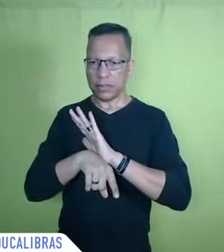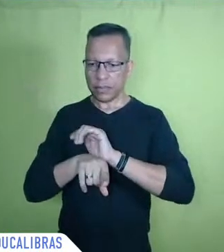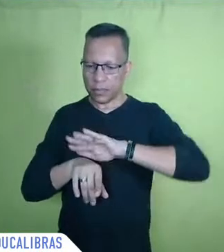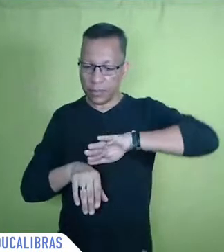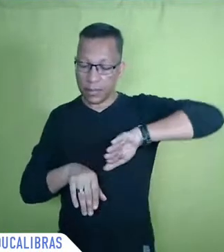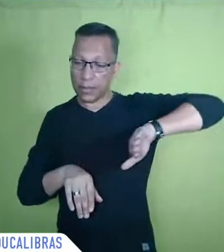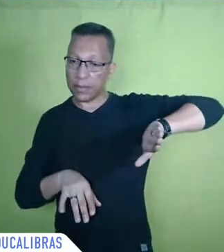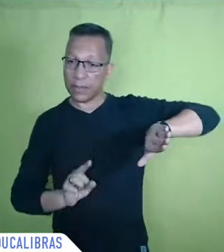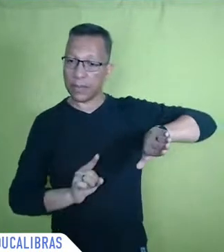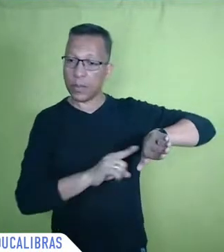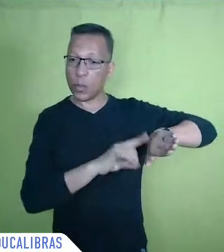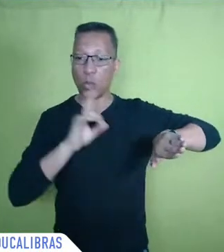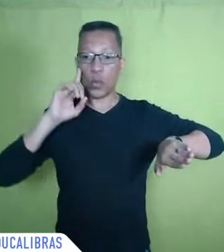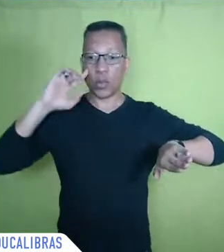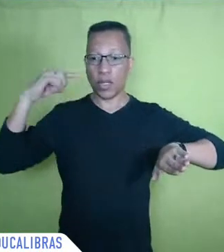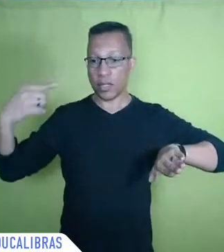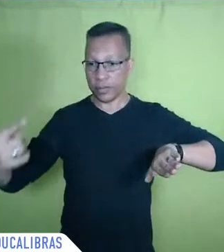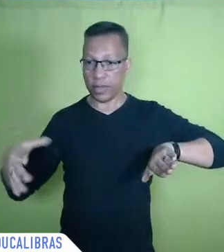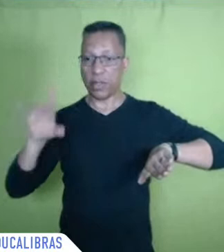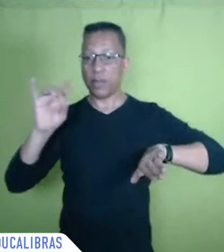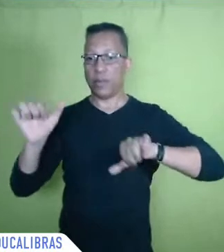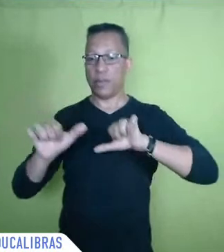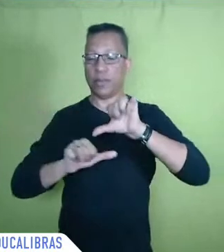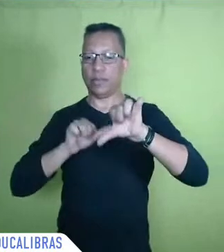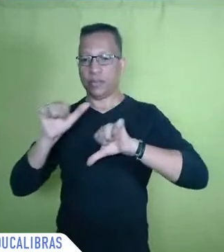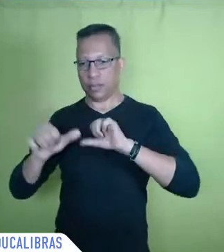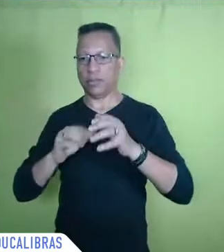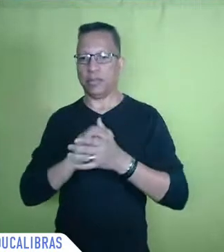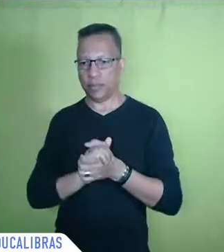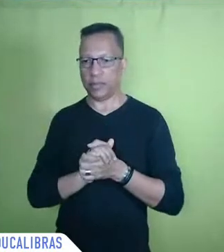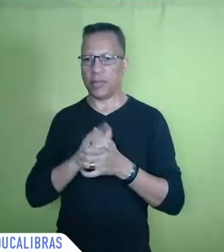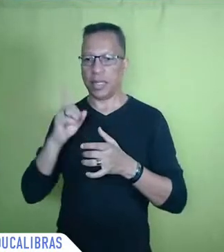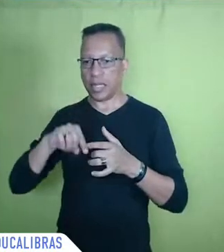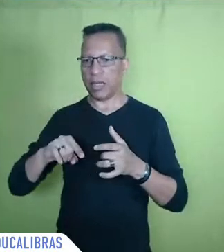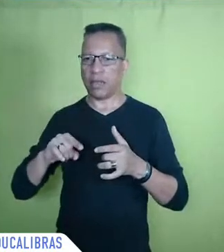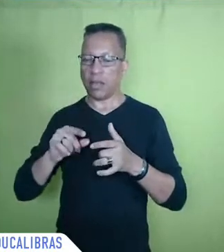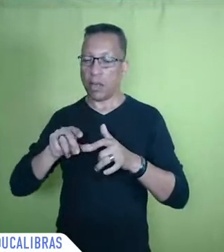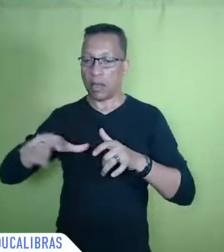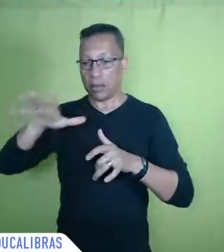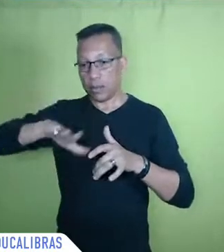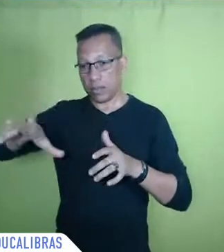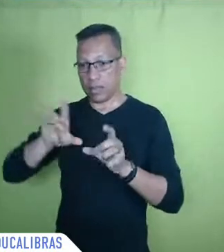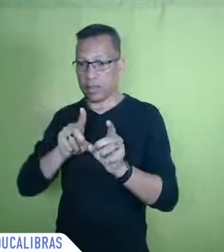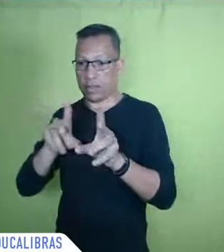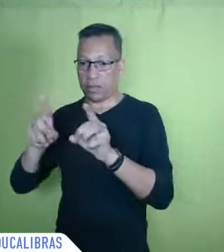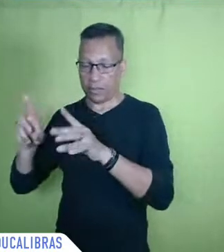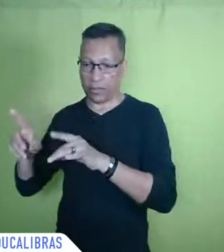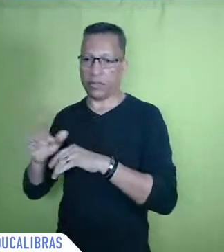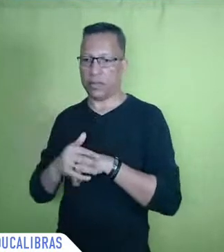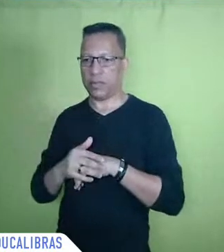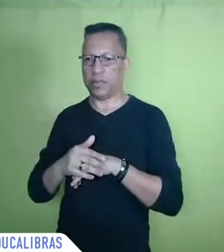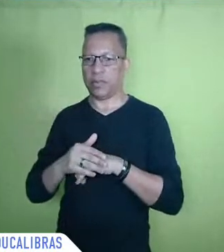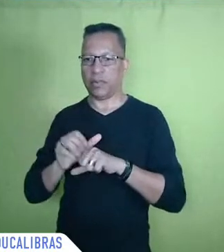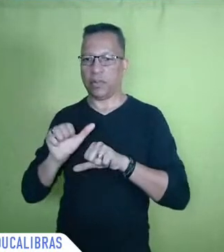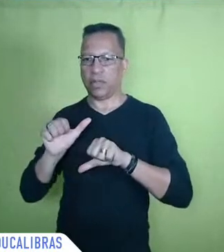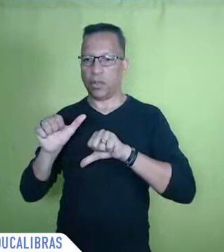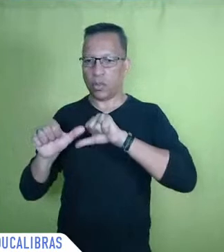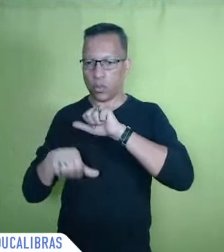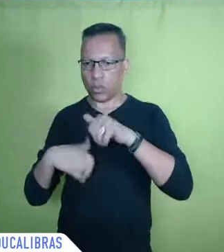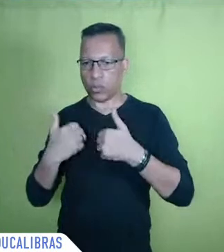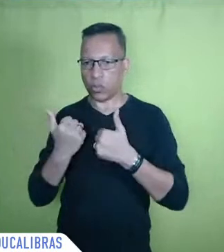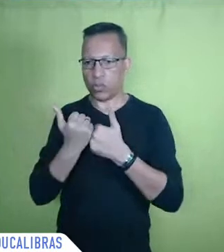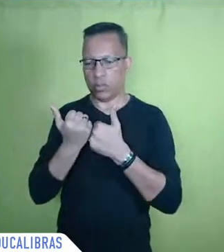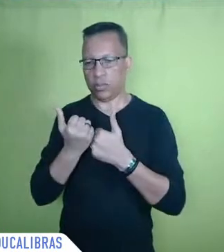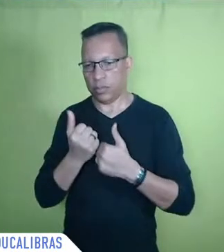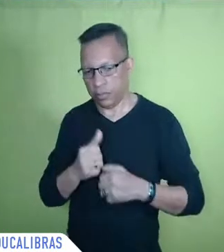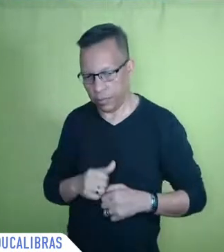public planning, but that is left aside in the daily decisions, and we see decisions